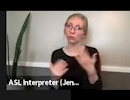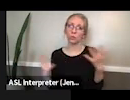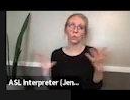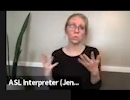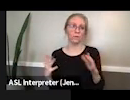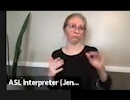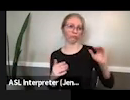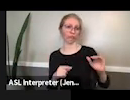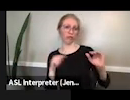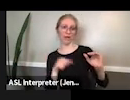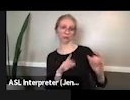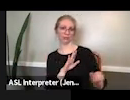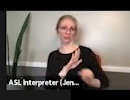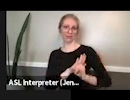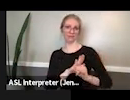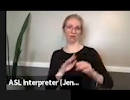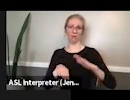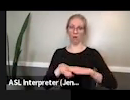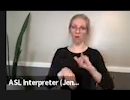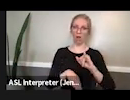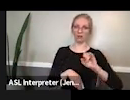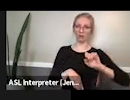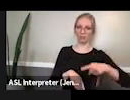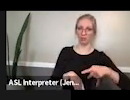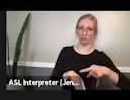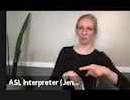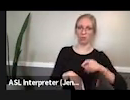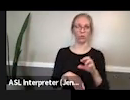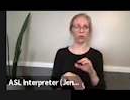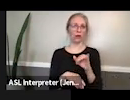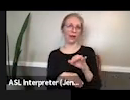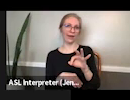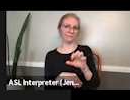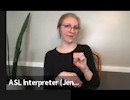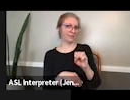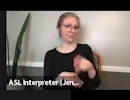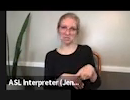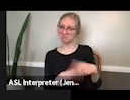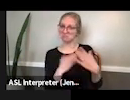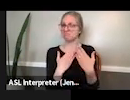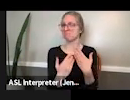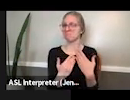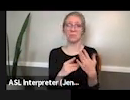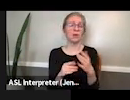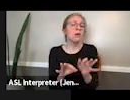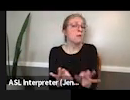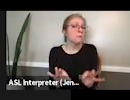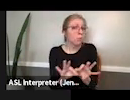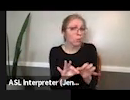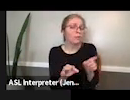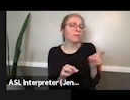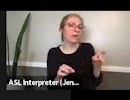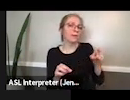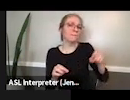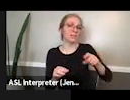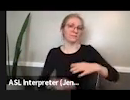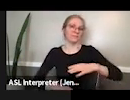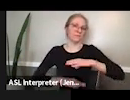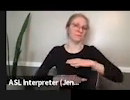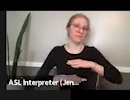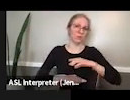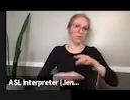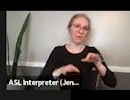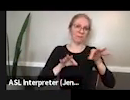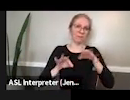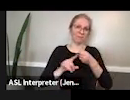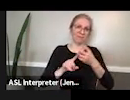is identified on an IEP or an IFSP. As long as they fulfill that definition, it can